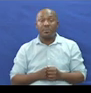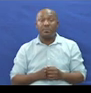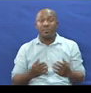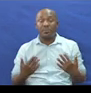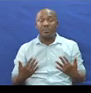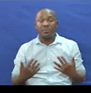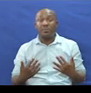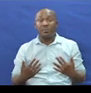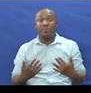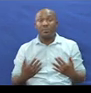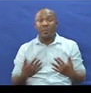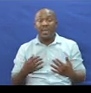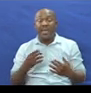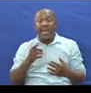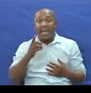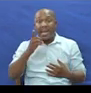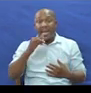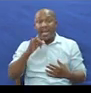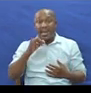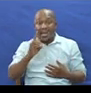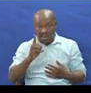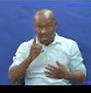Did the cat pass through the tunnel?